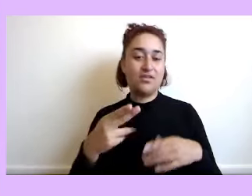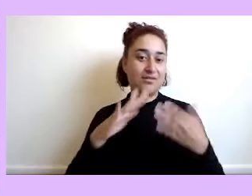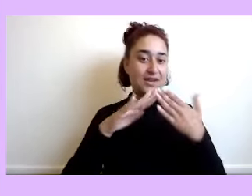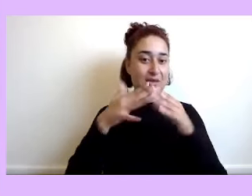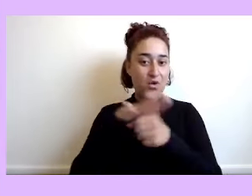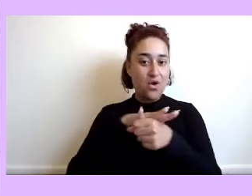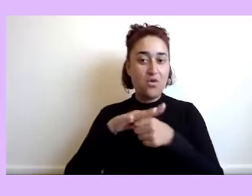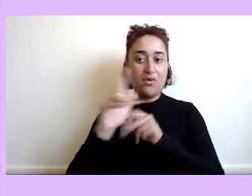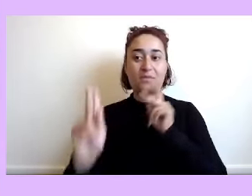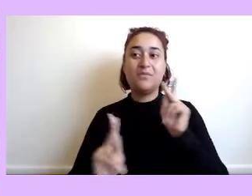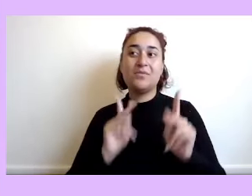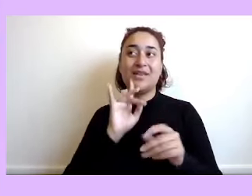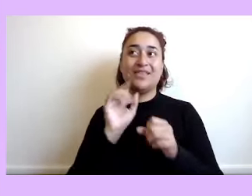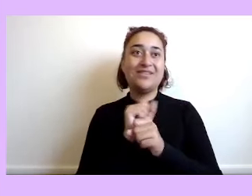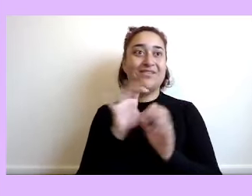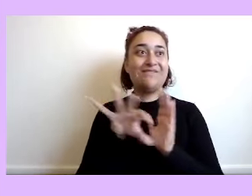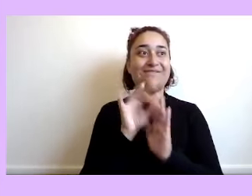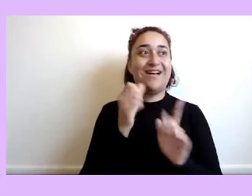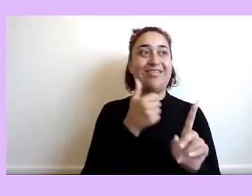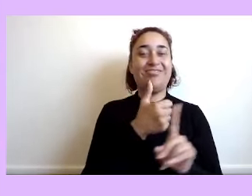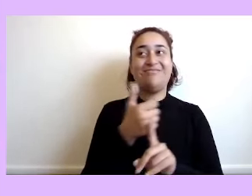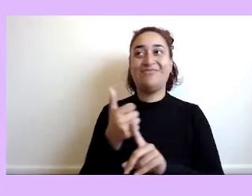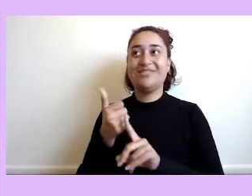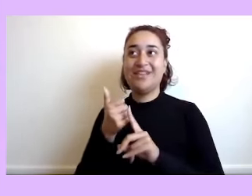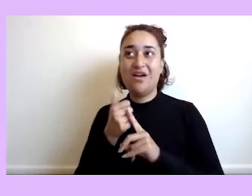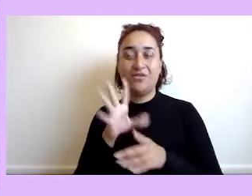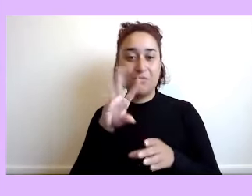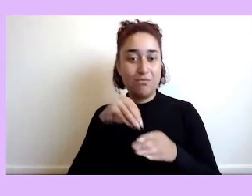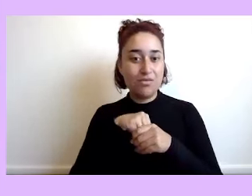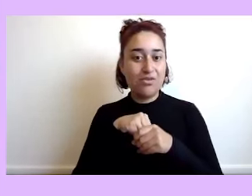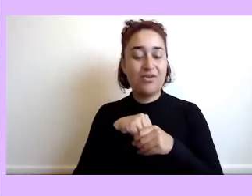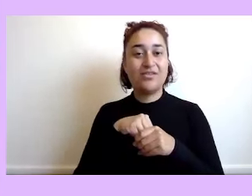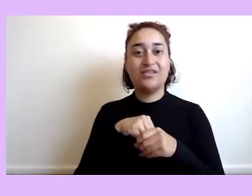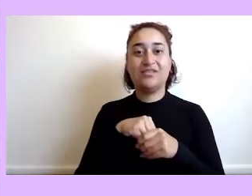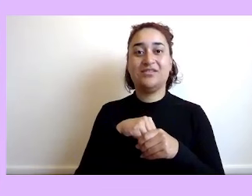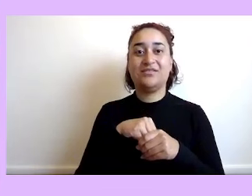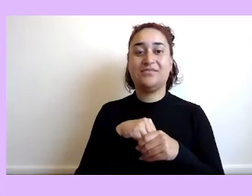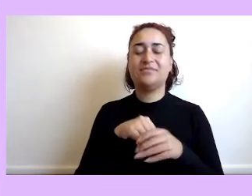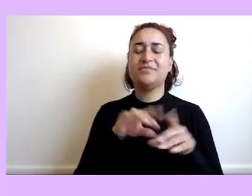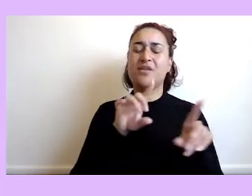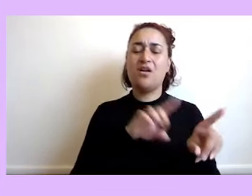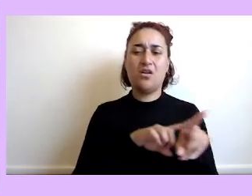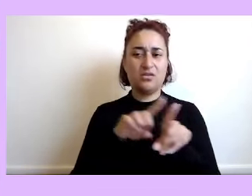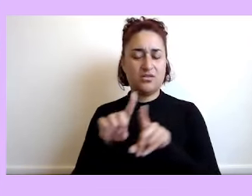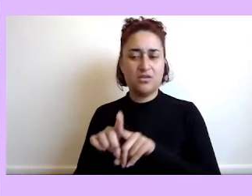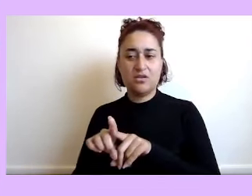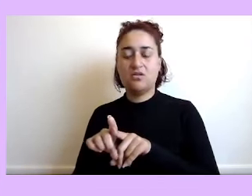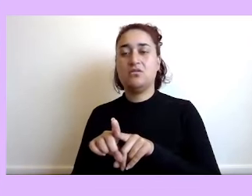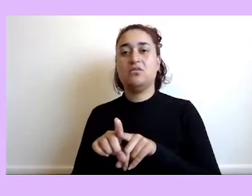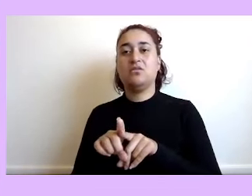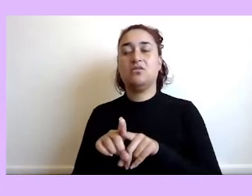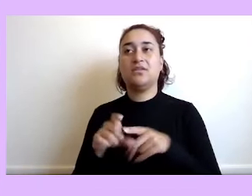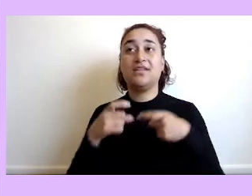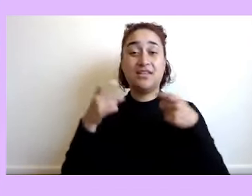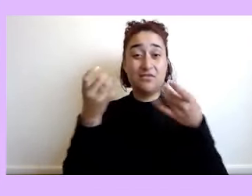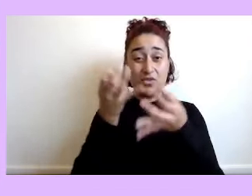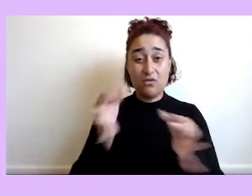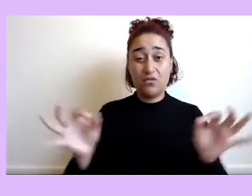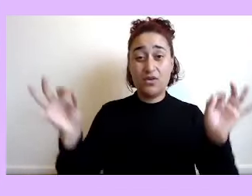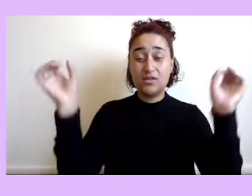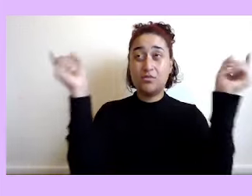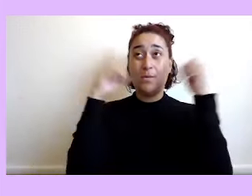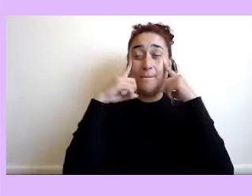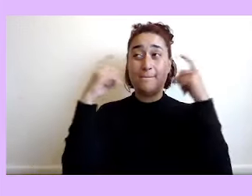find themselves of belonging to, but also being able to be given the freedom to imagine